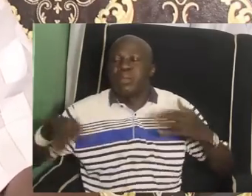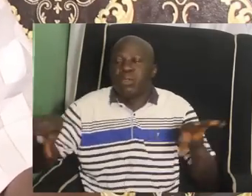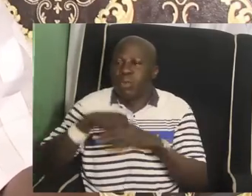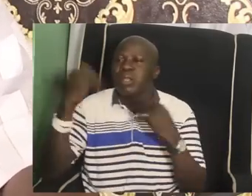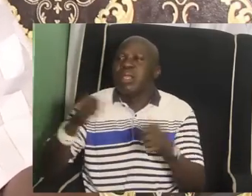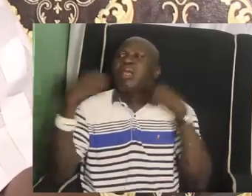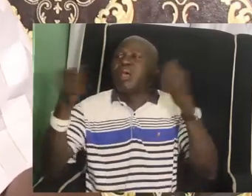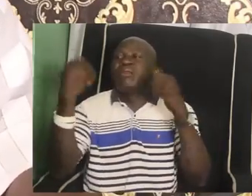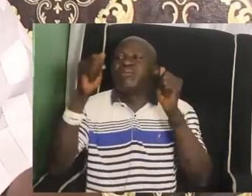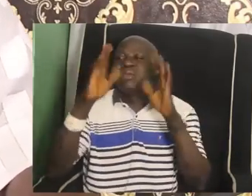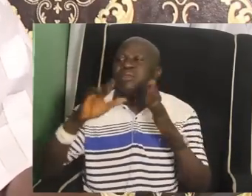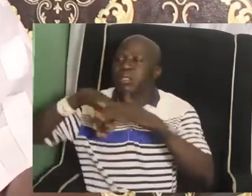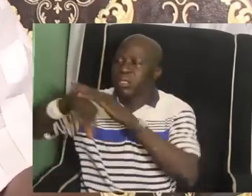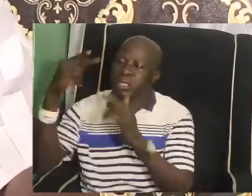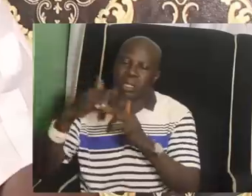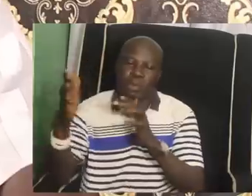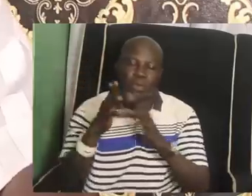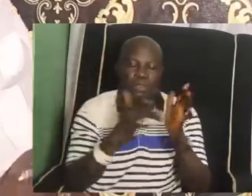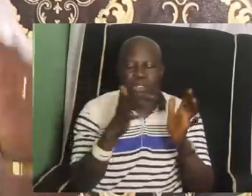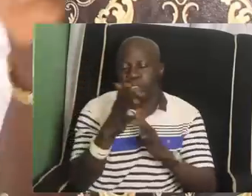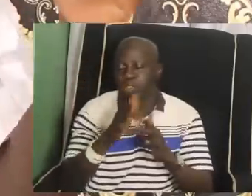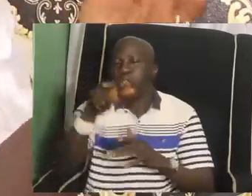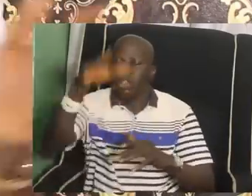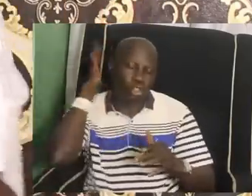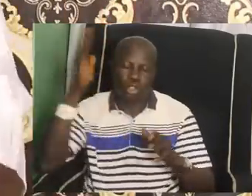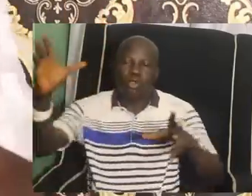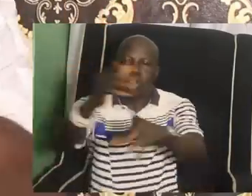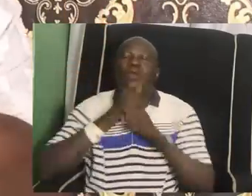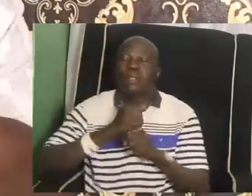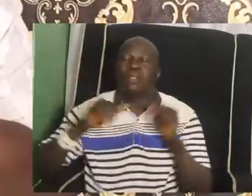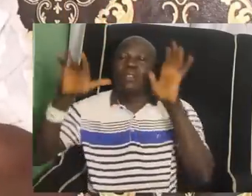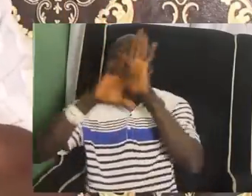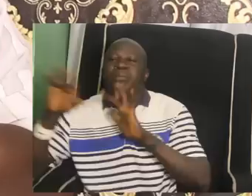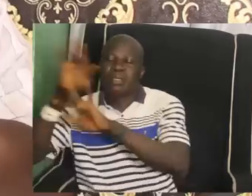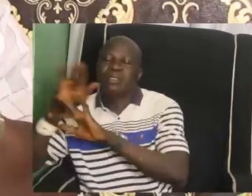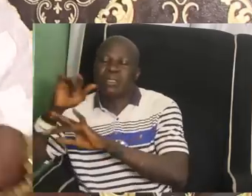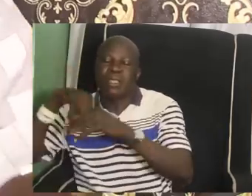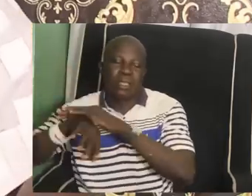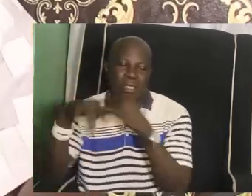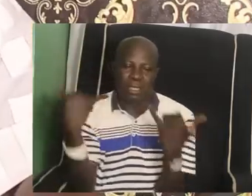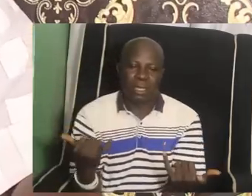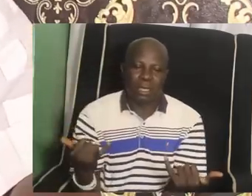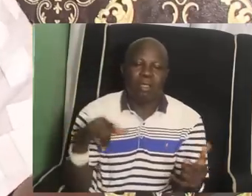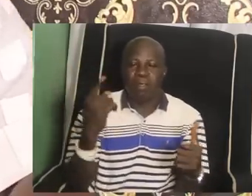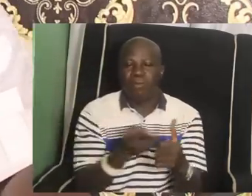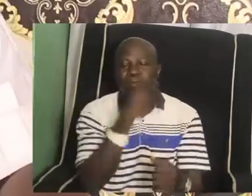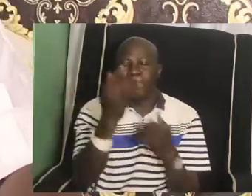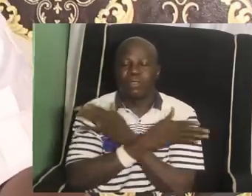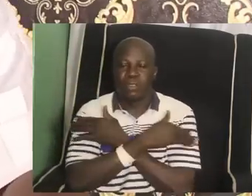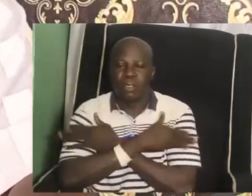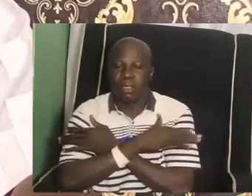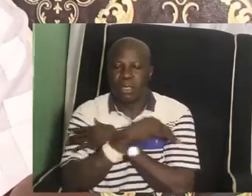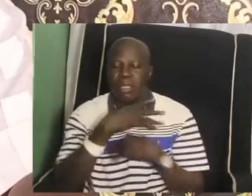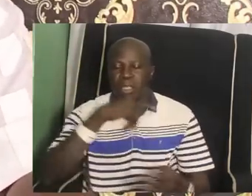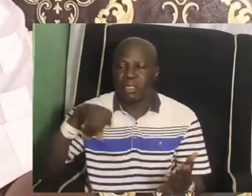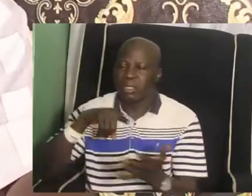wedding anniversary. Yes, quiet. Loruko Jesu. In the name of Jesus. E mari anu gba. Now Sunday akoko bayi. The first